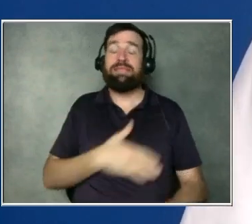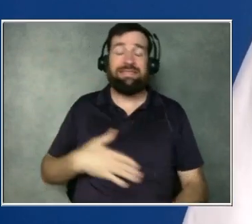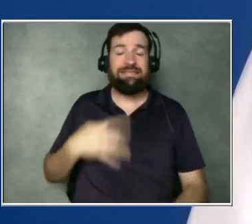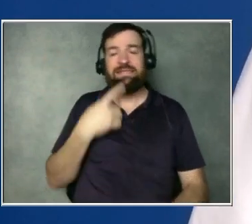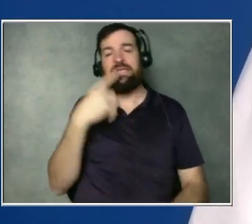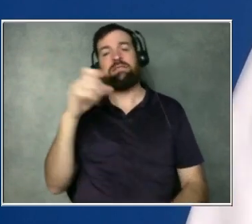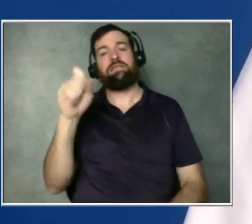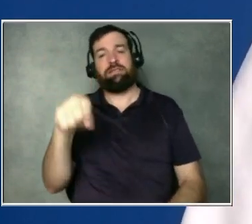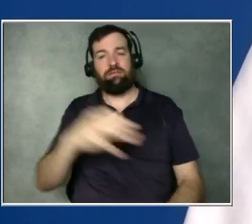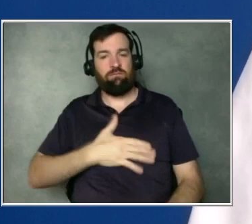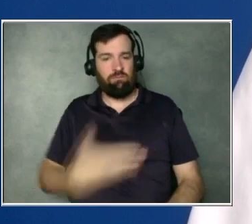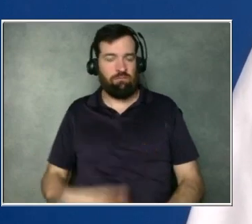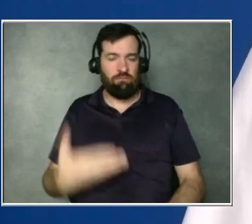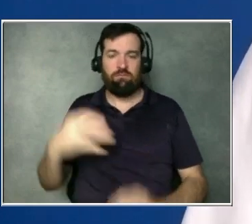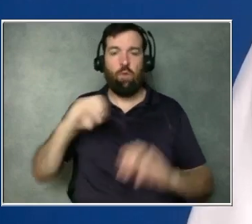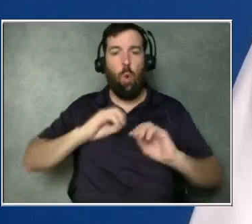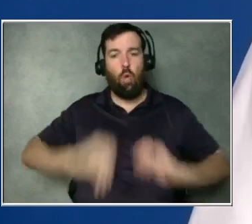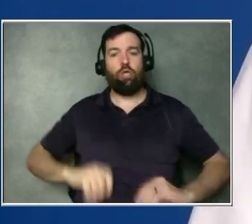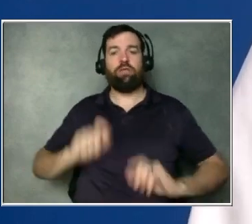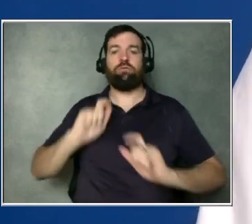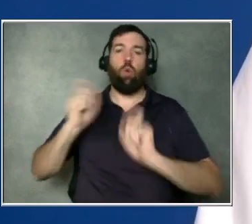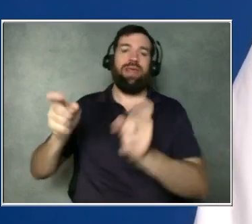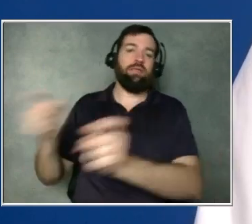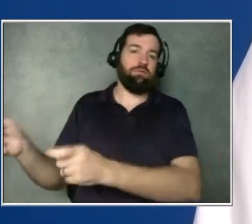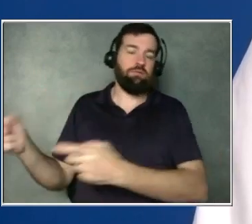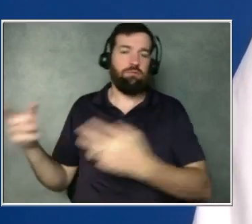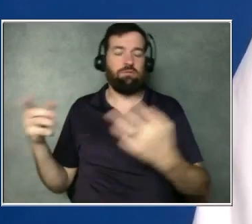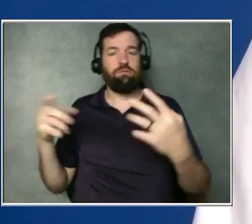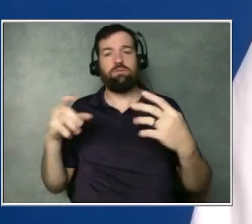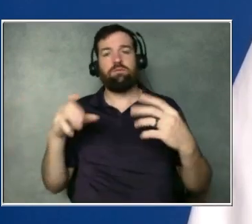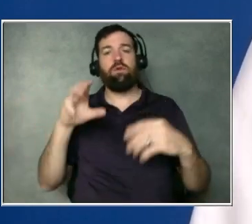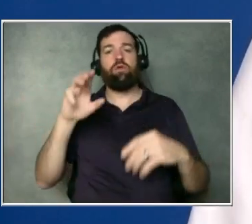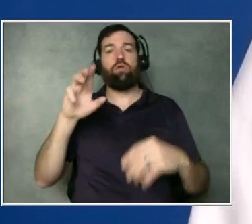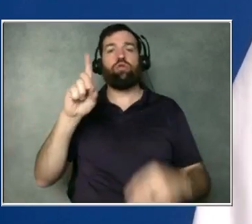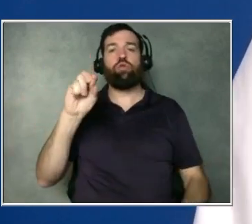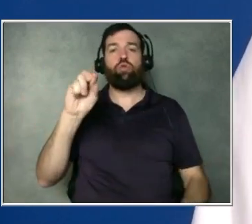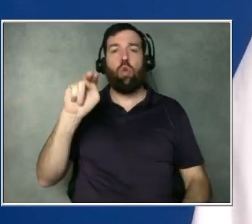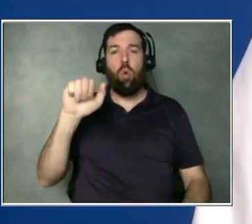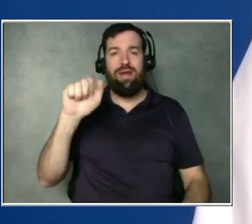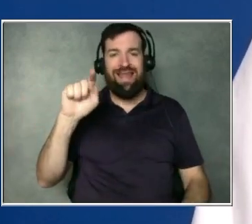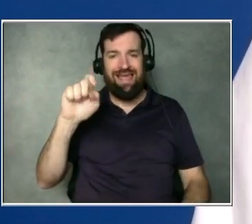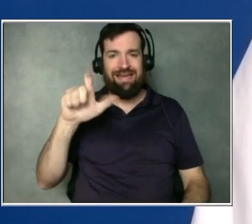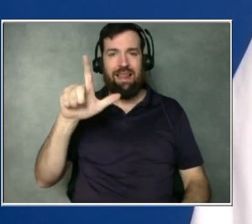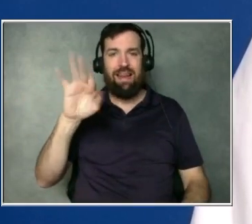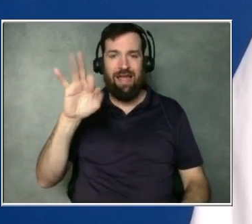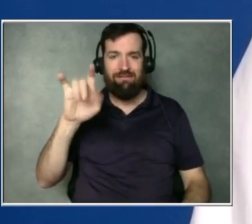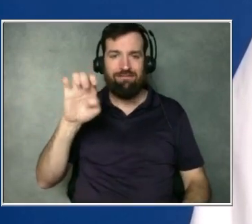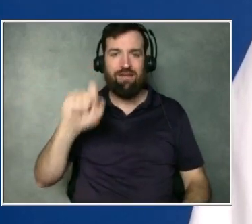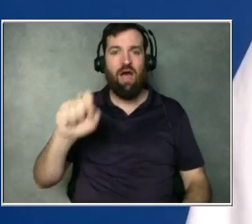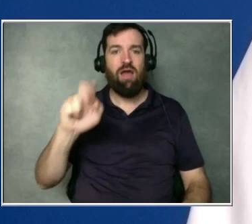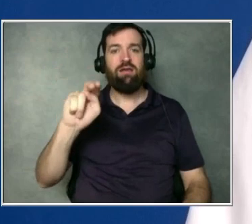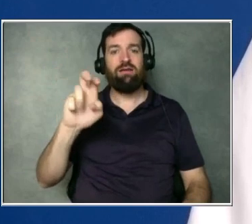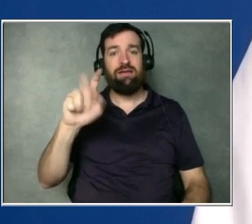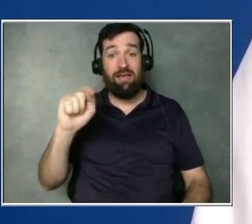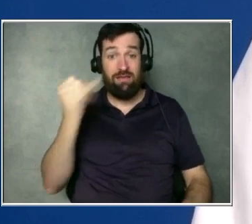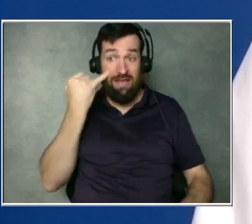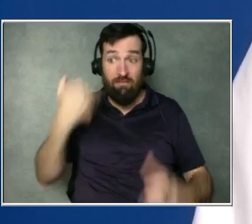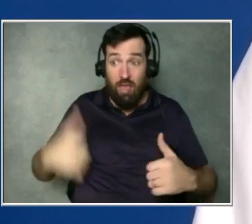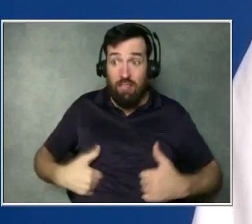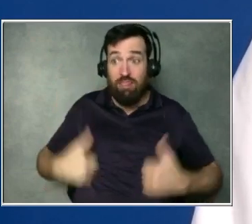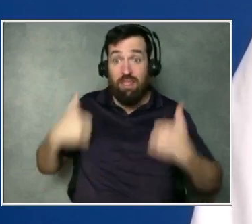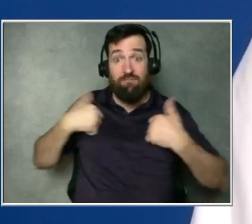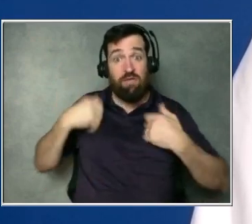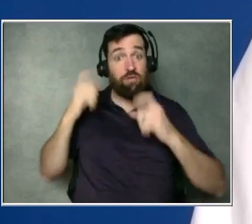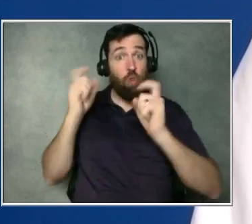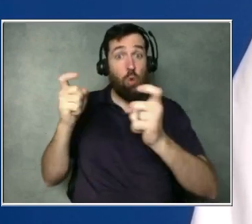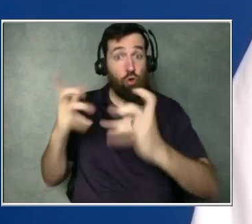Go register to donate. Go to DMV, donatelife.net. And if you want to be a living donor, please don't hesitate to contact any